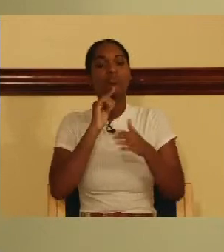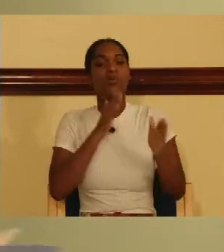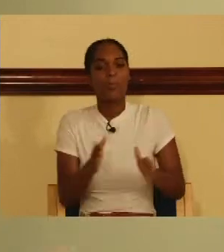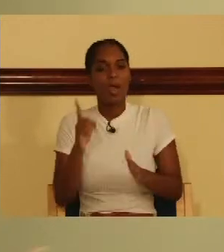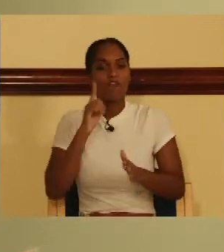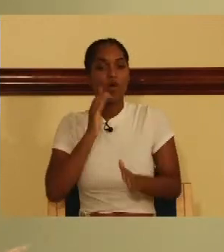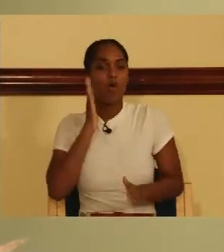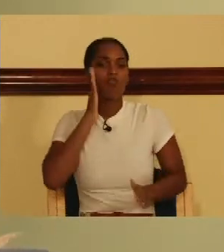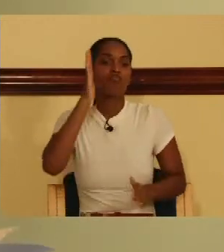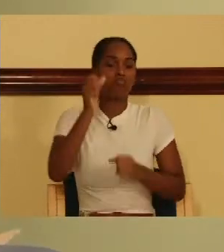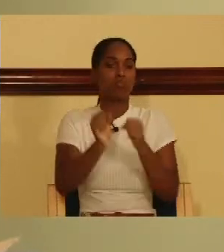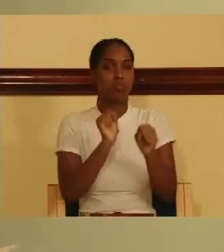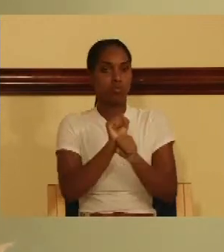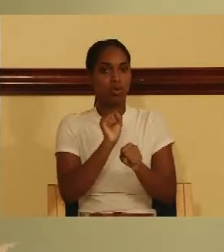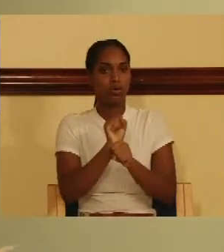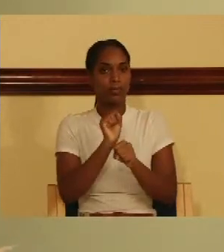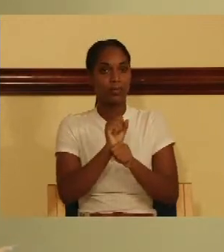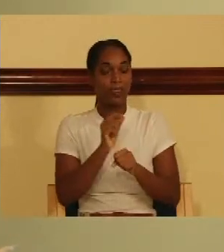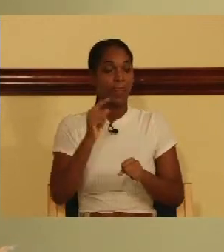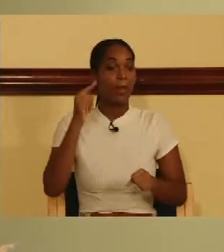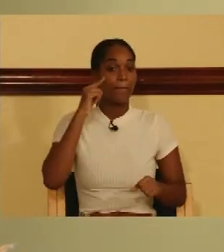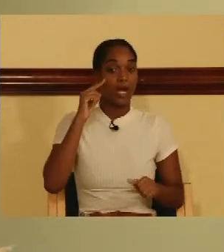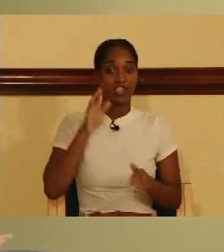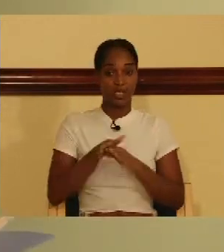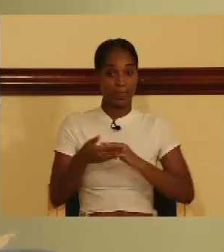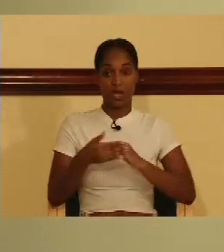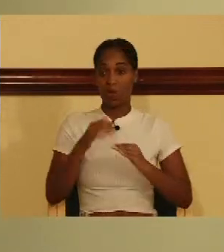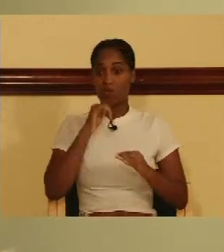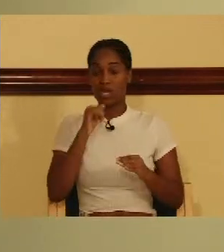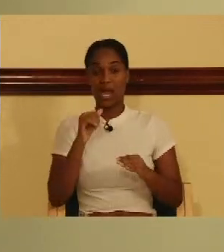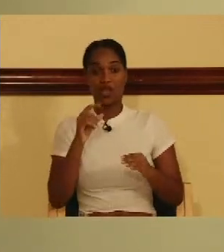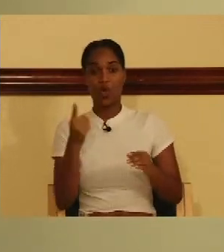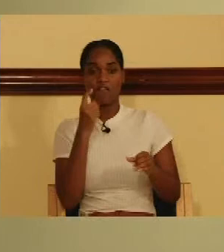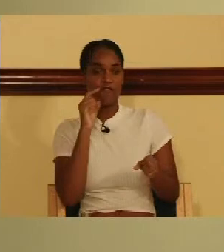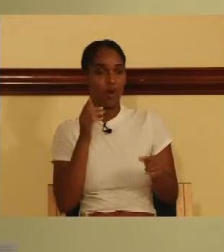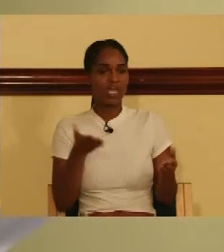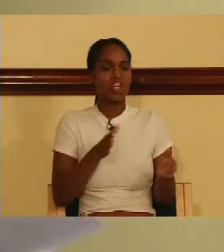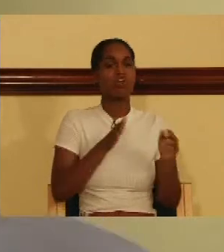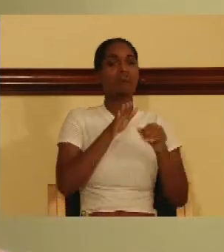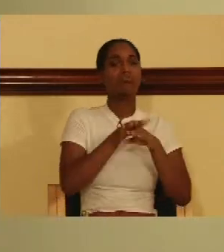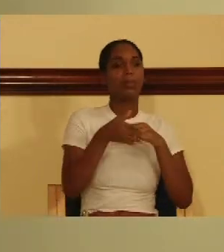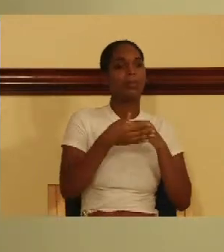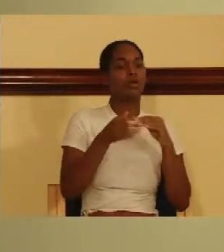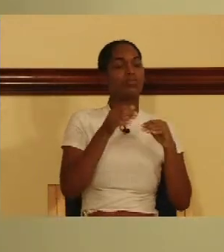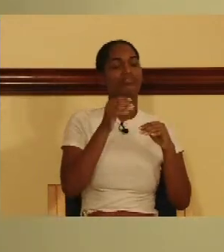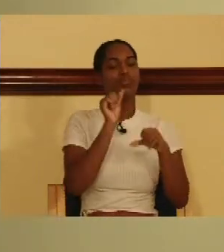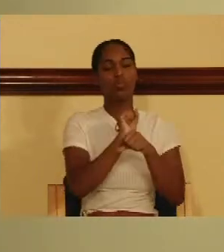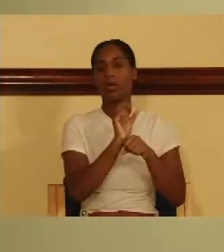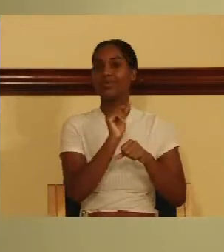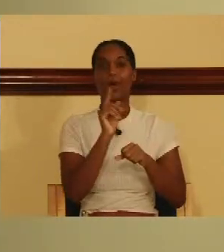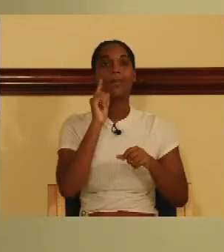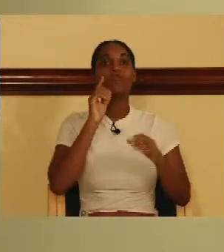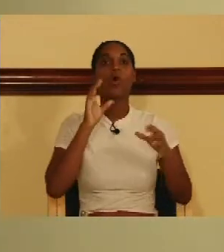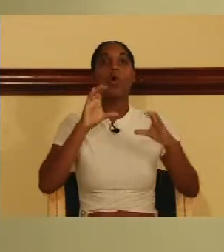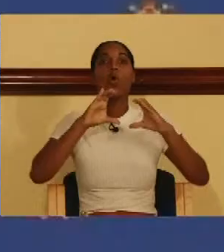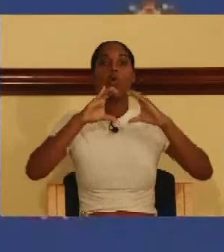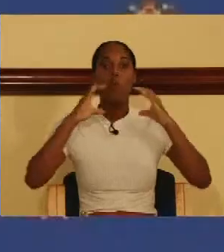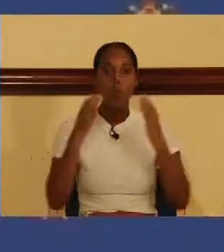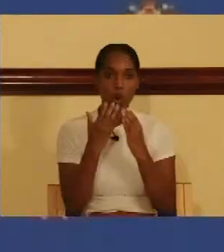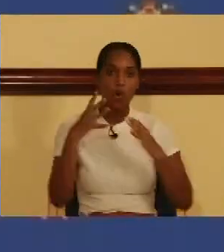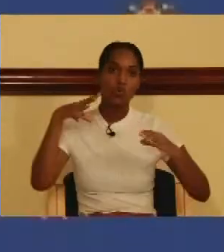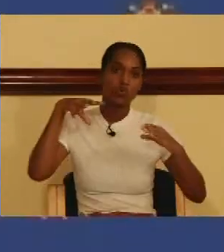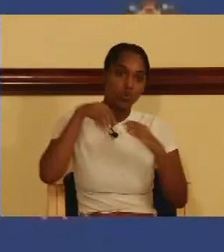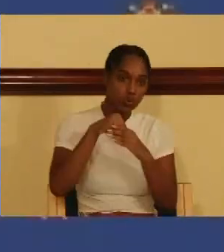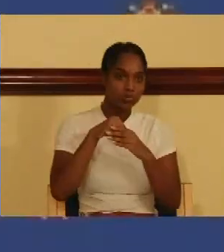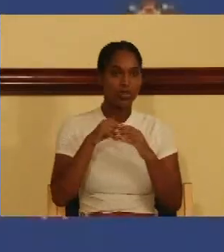and beyond? Because here in Jamaica, we're not just preparing persons for a local job market, but of course for global inclusion in the world of